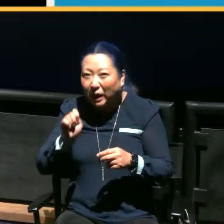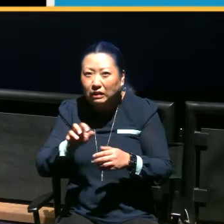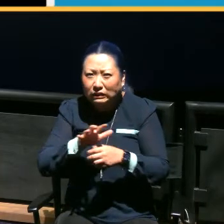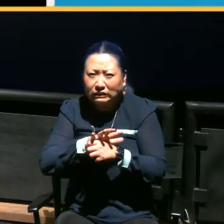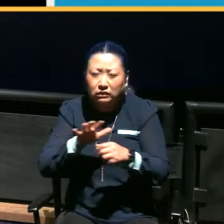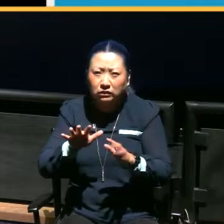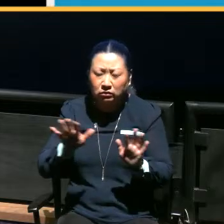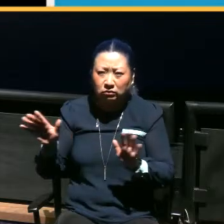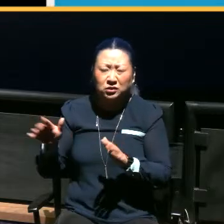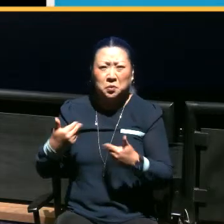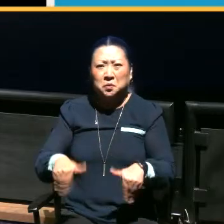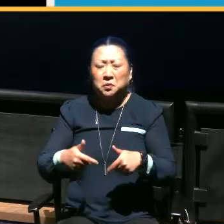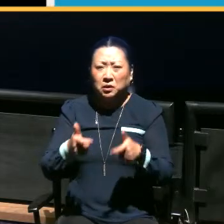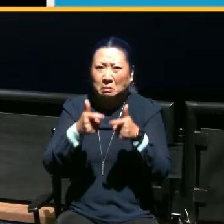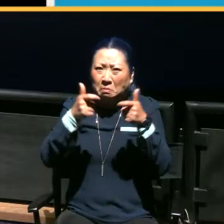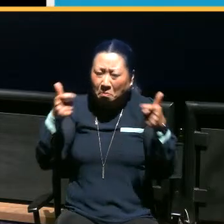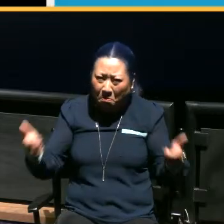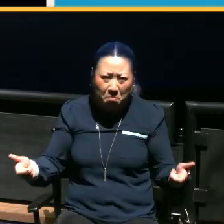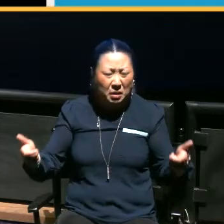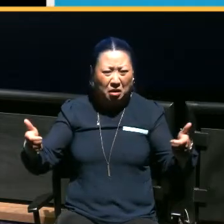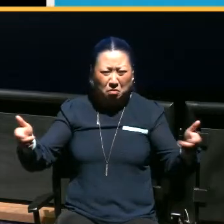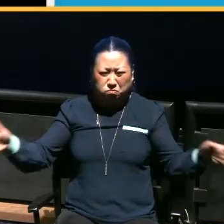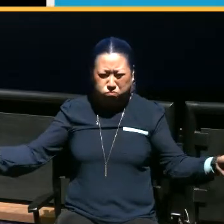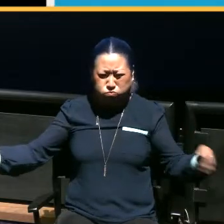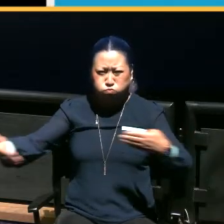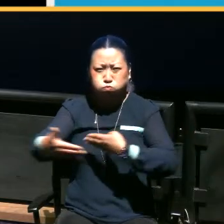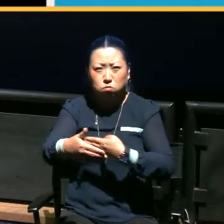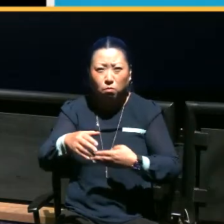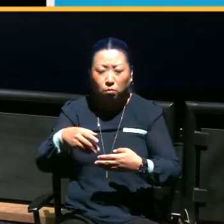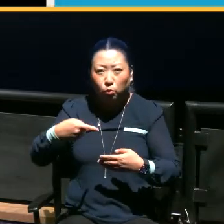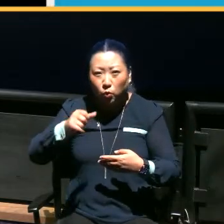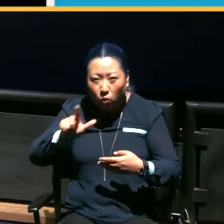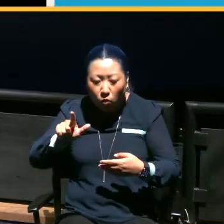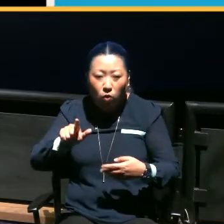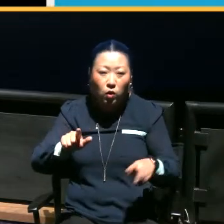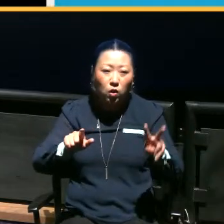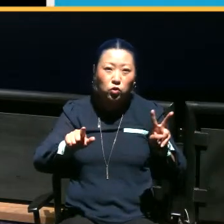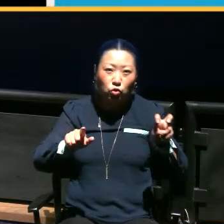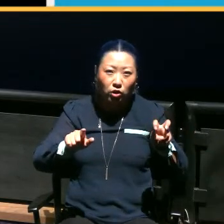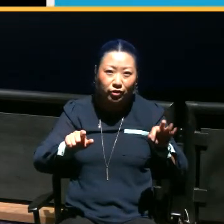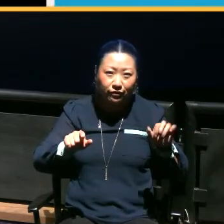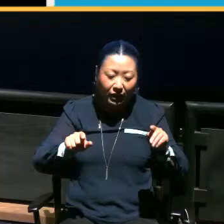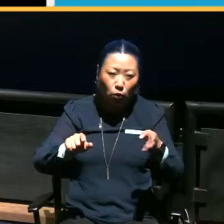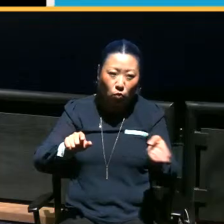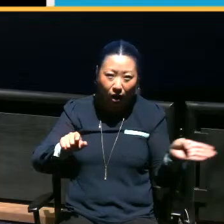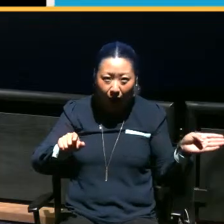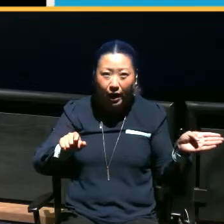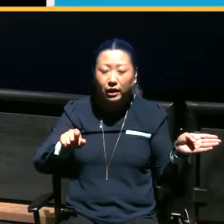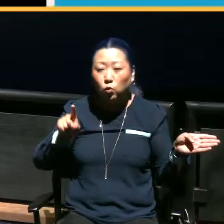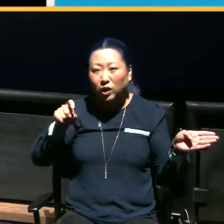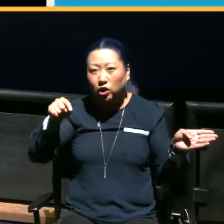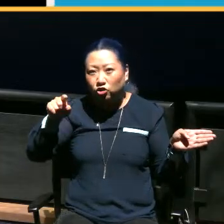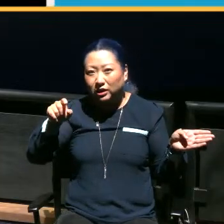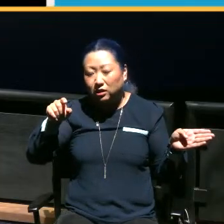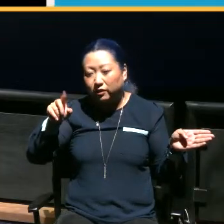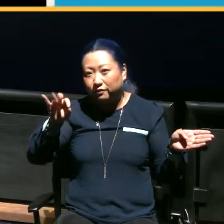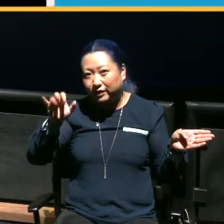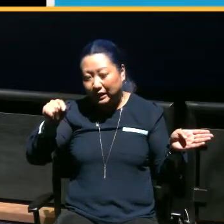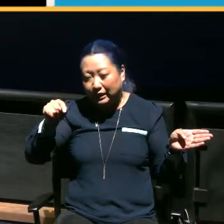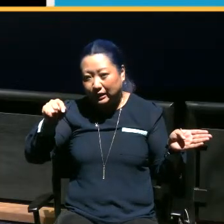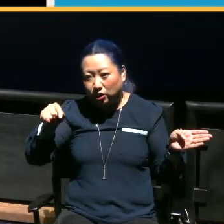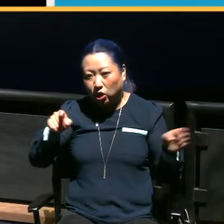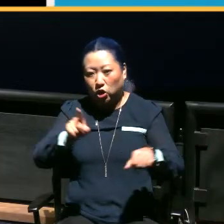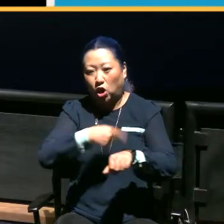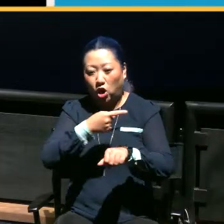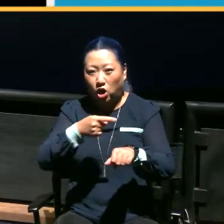big pool. It's 100 feet wide, 200 feet long, and 40 feet deep. It's the largest pool in the world. And we use